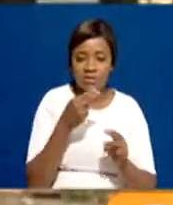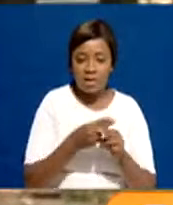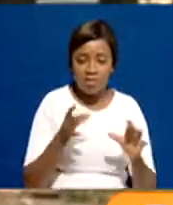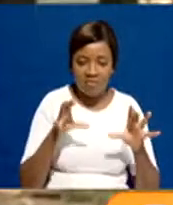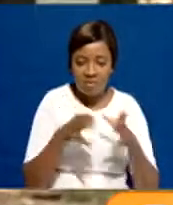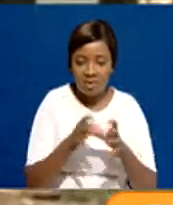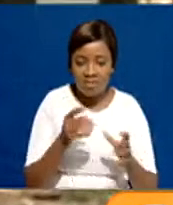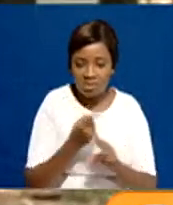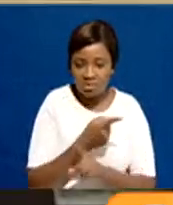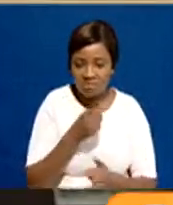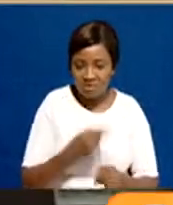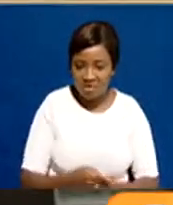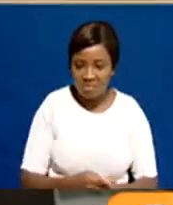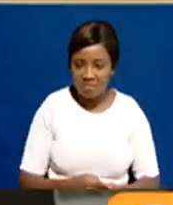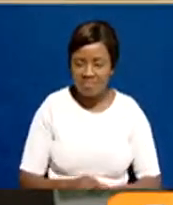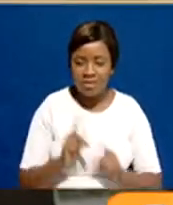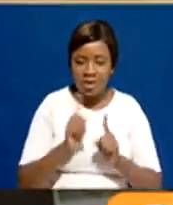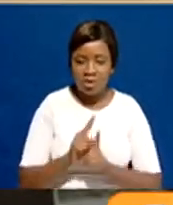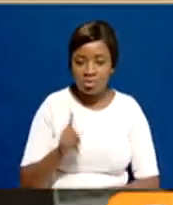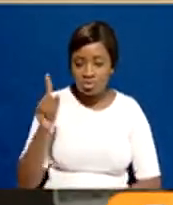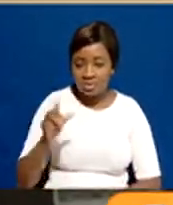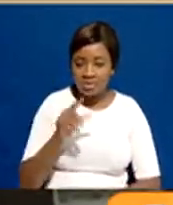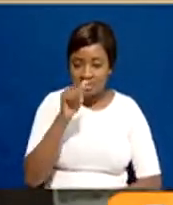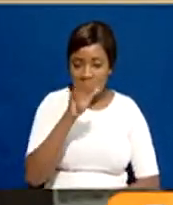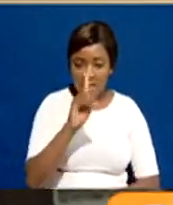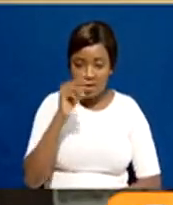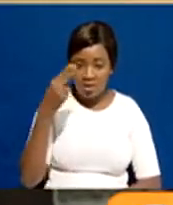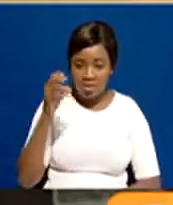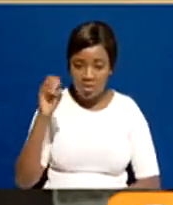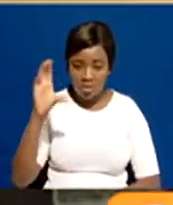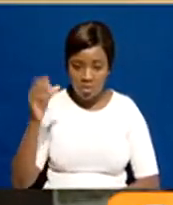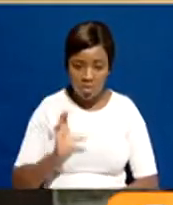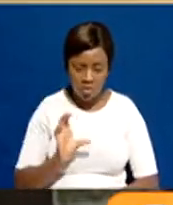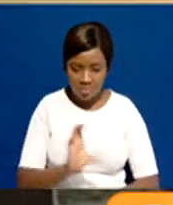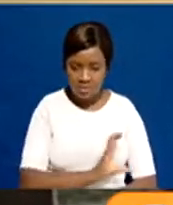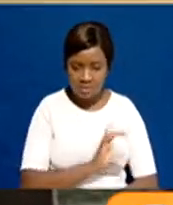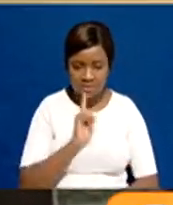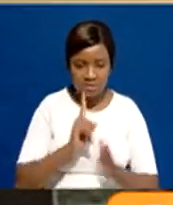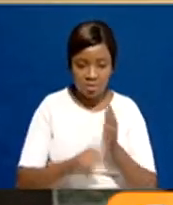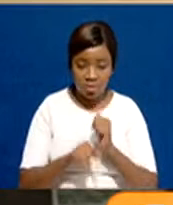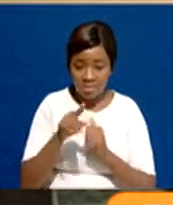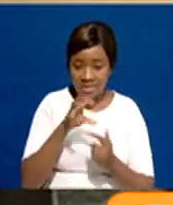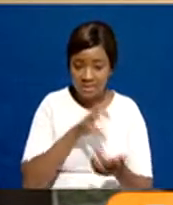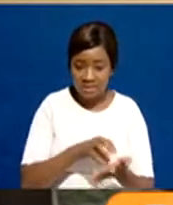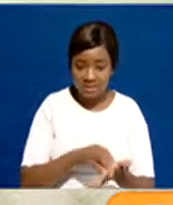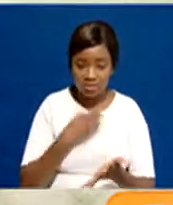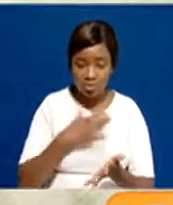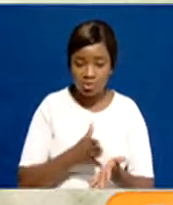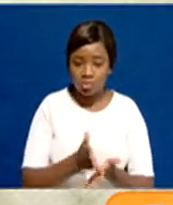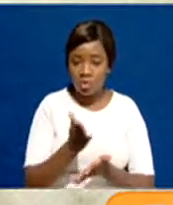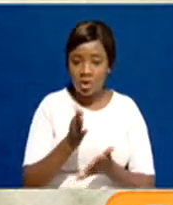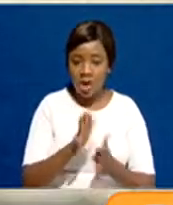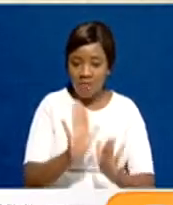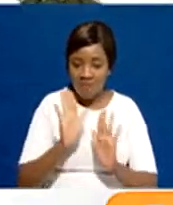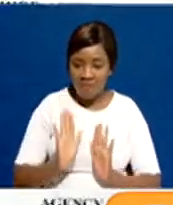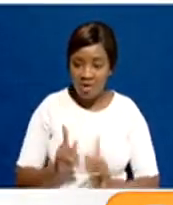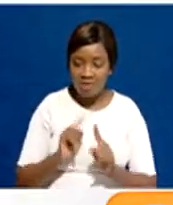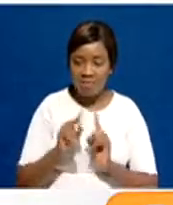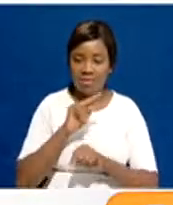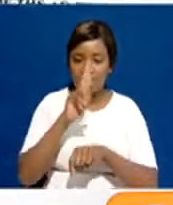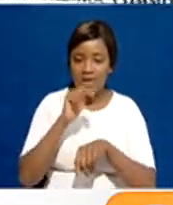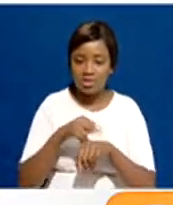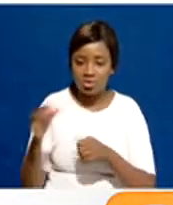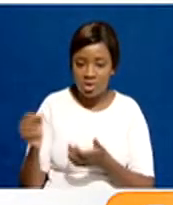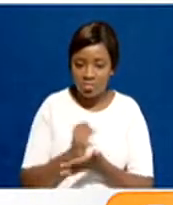In its recommendations, the ad hoc committee advised that in order to avert such cases, the National Employment Authority